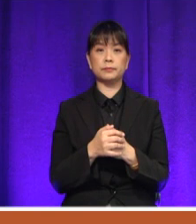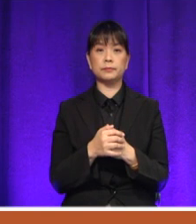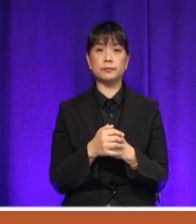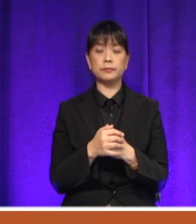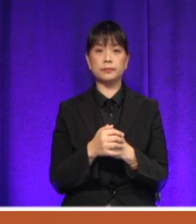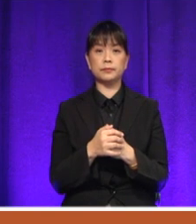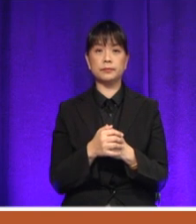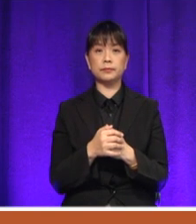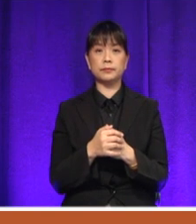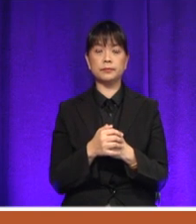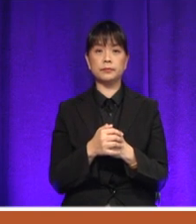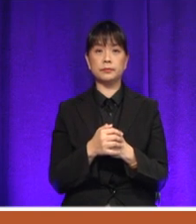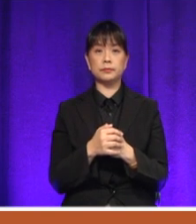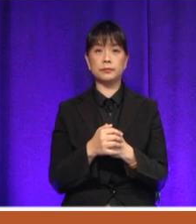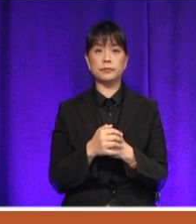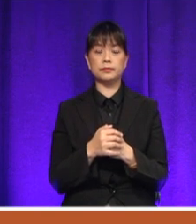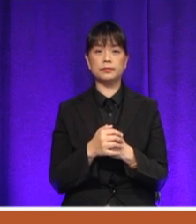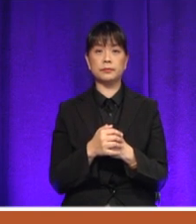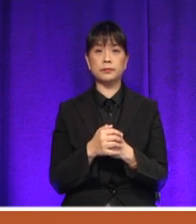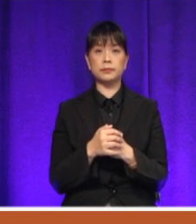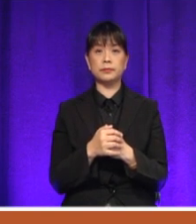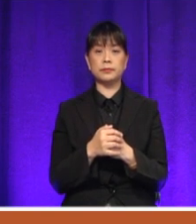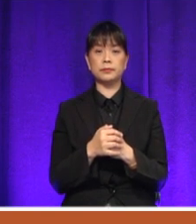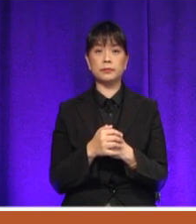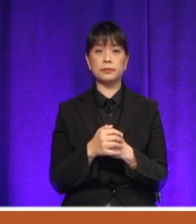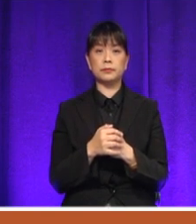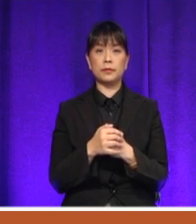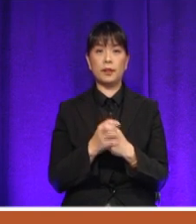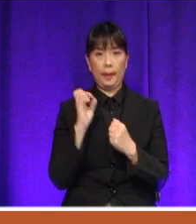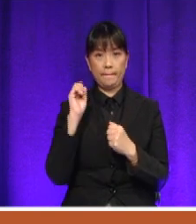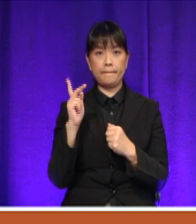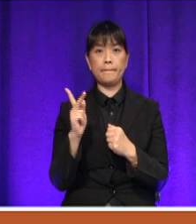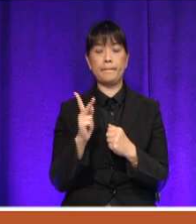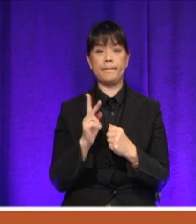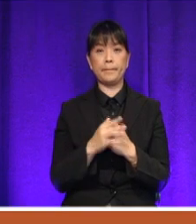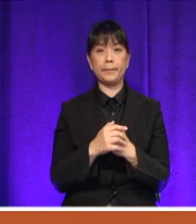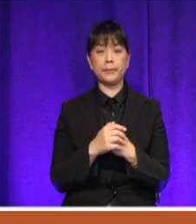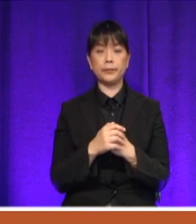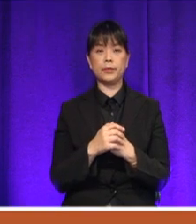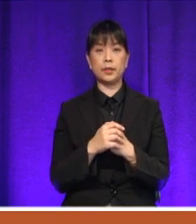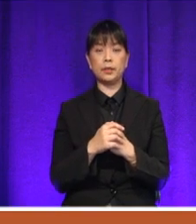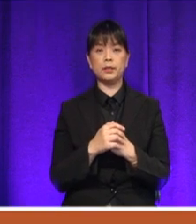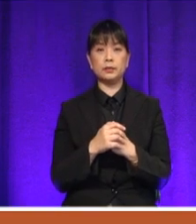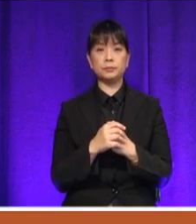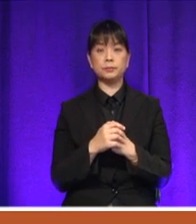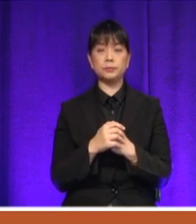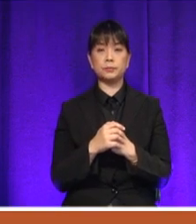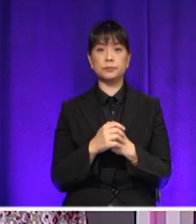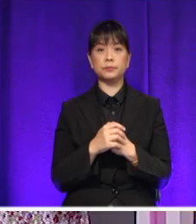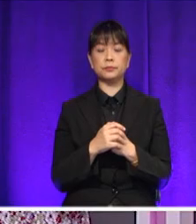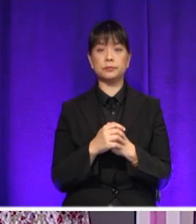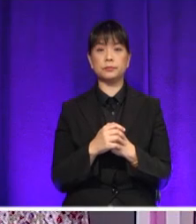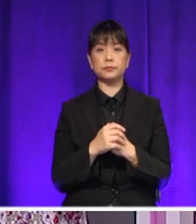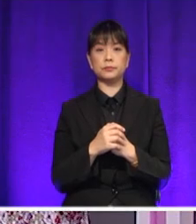All right, so that's from the student. Okay? All right, so those would help